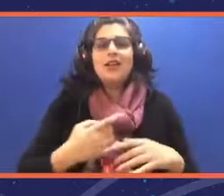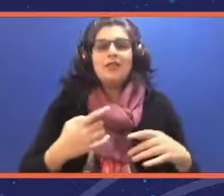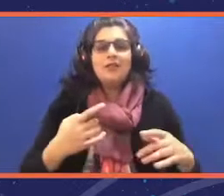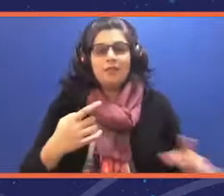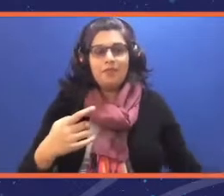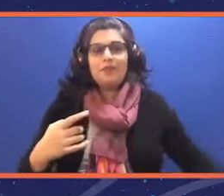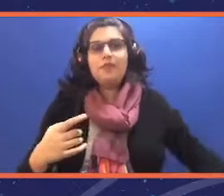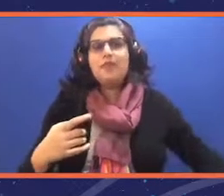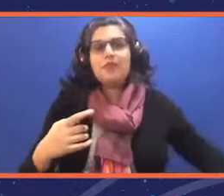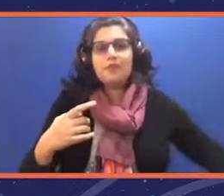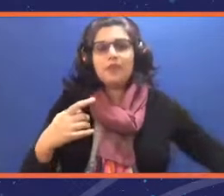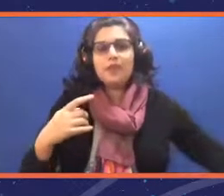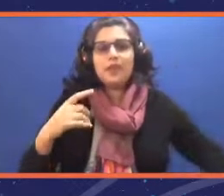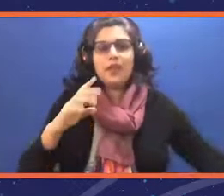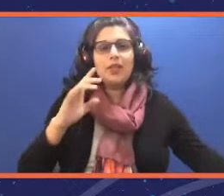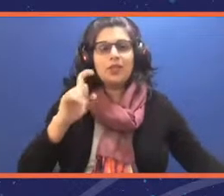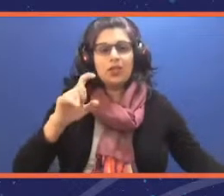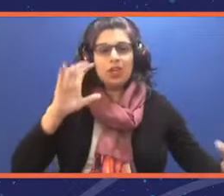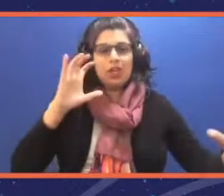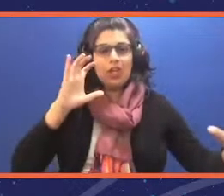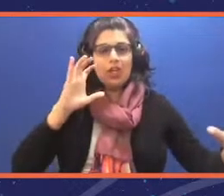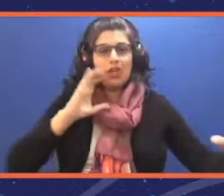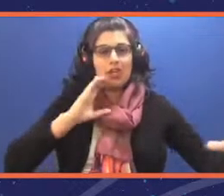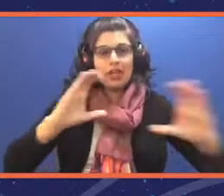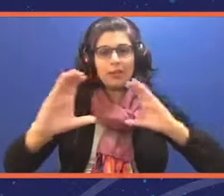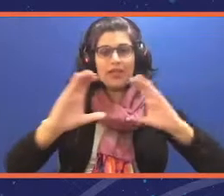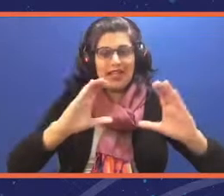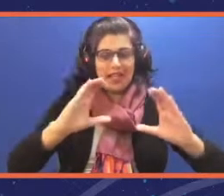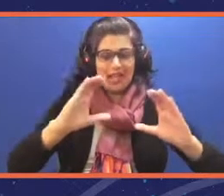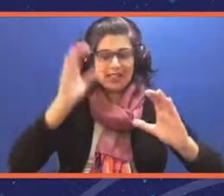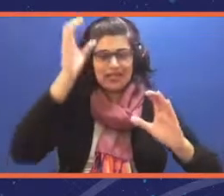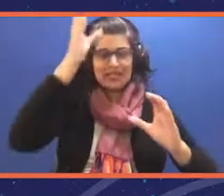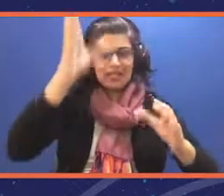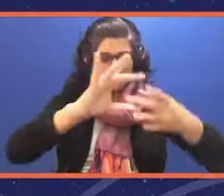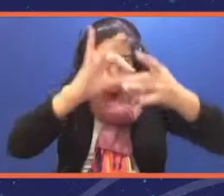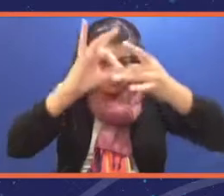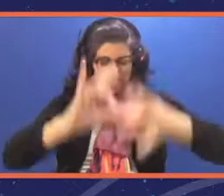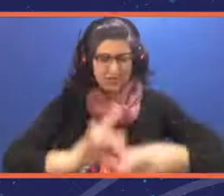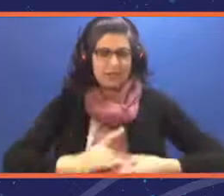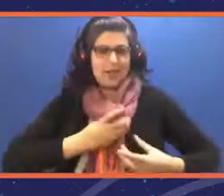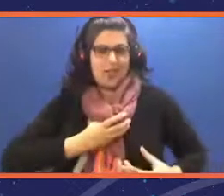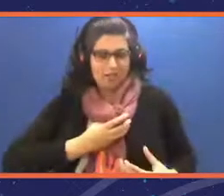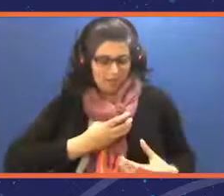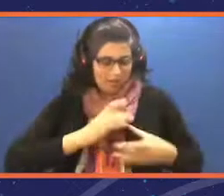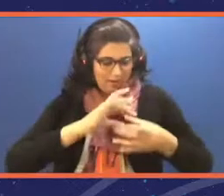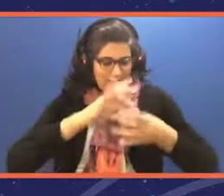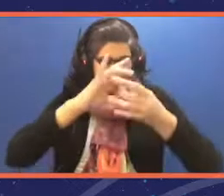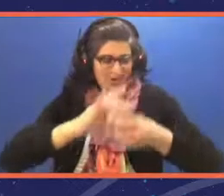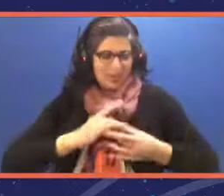is supposed to communicate the concepts on a soul level, right? We want folks to be able to recognize,